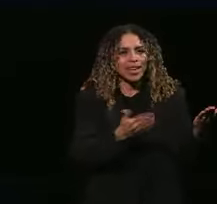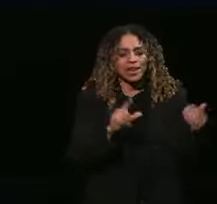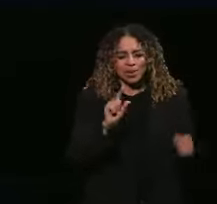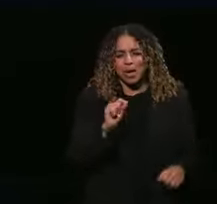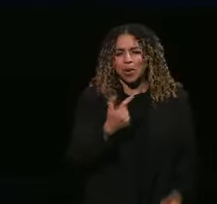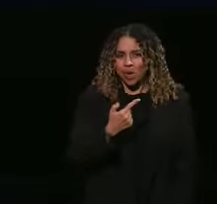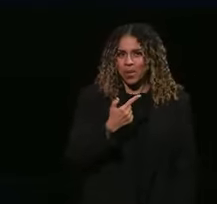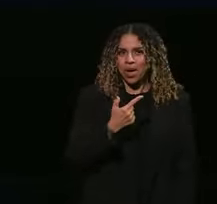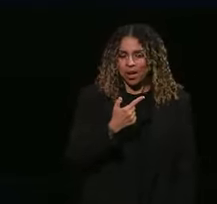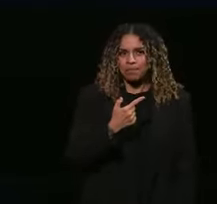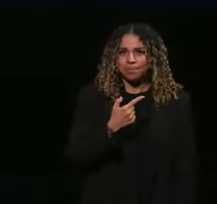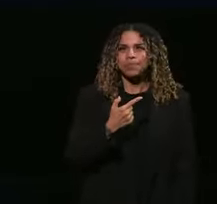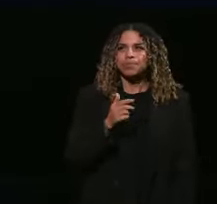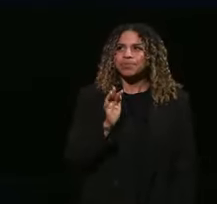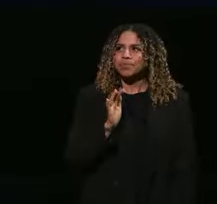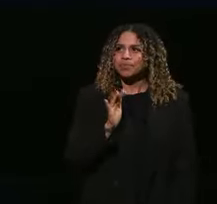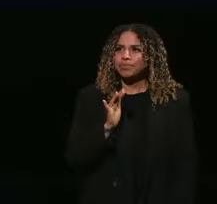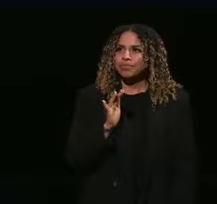2021 in